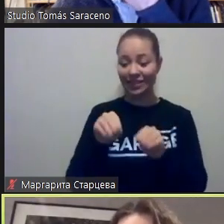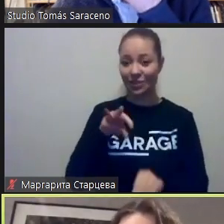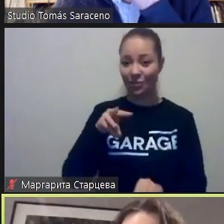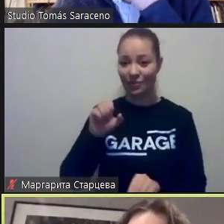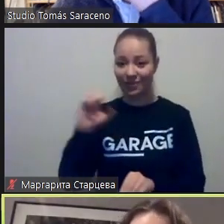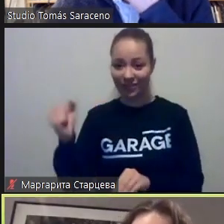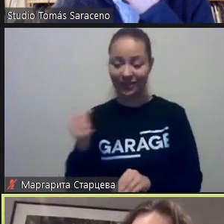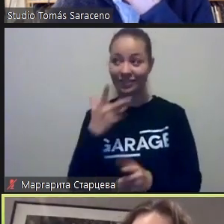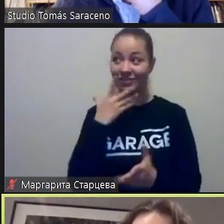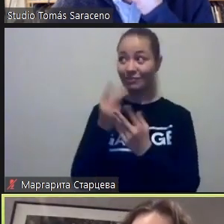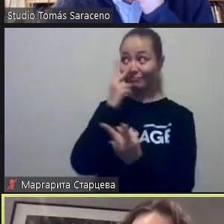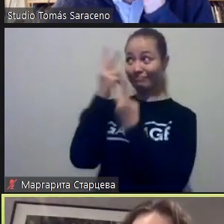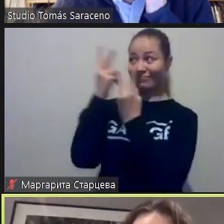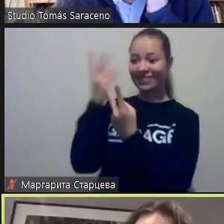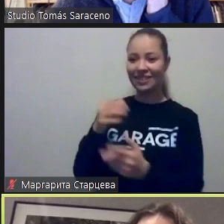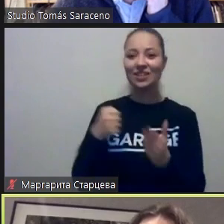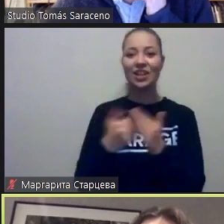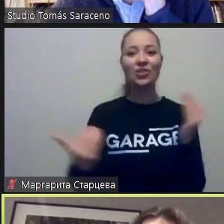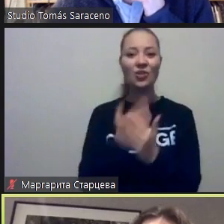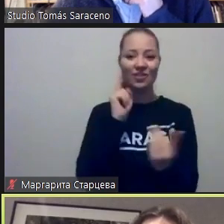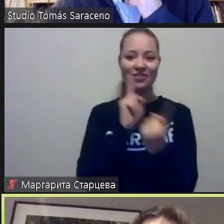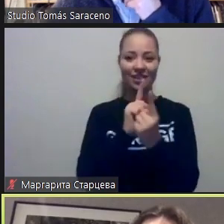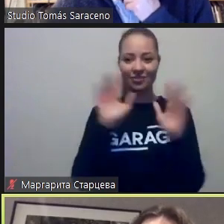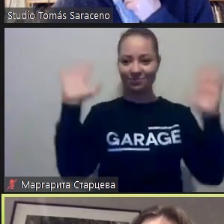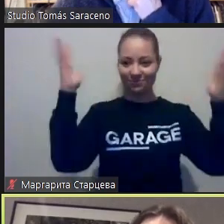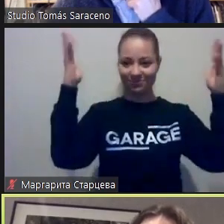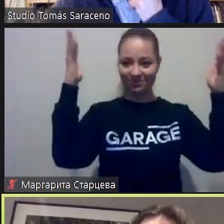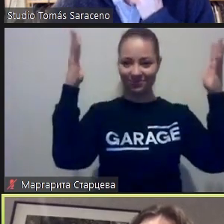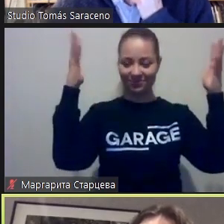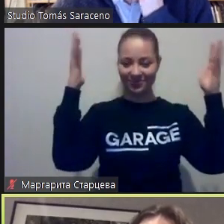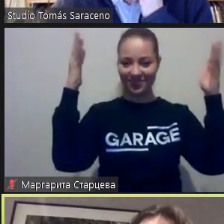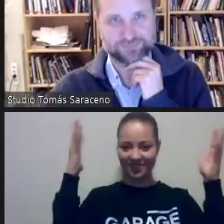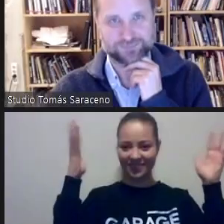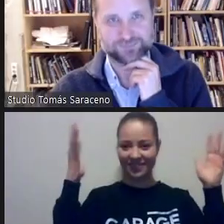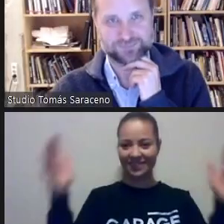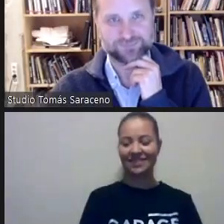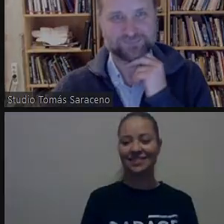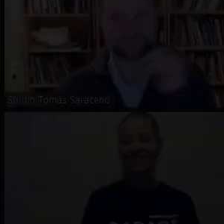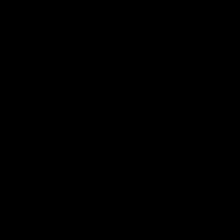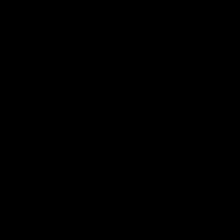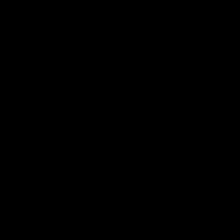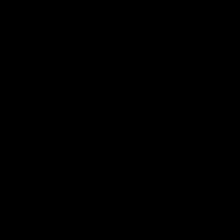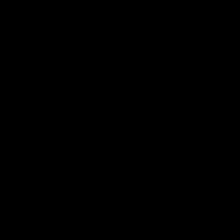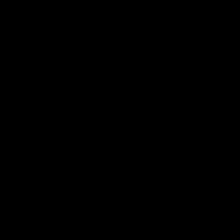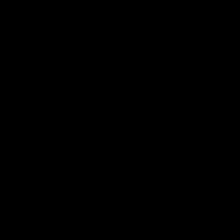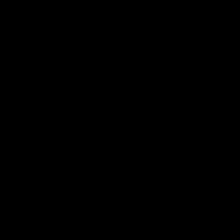including Tomas's installation to see it in person. See you all later.